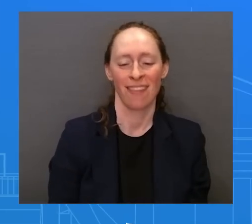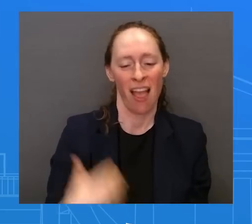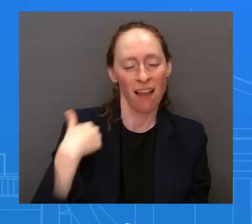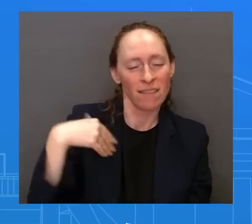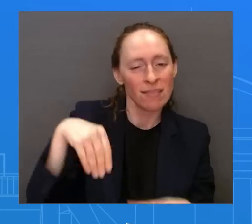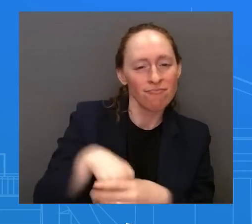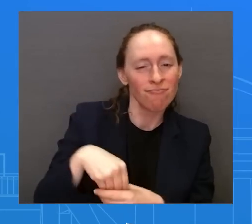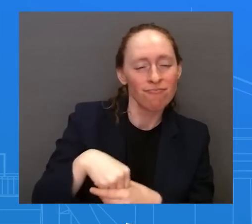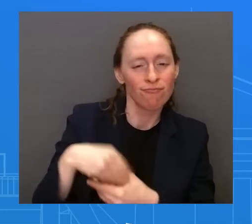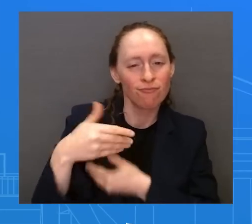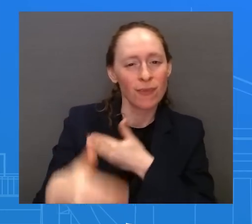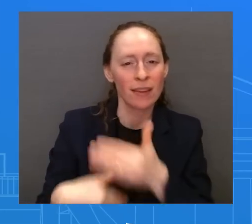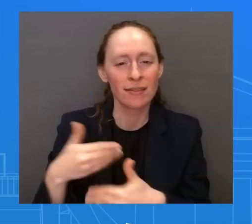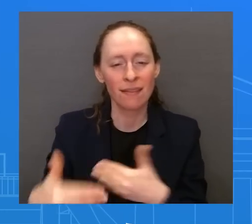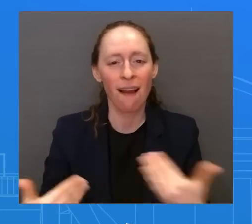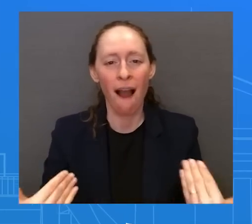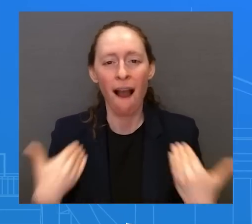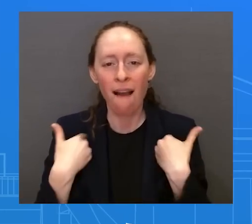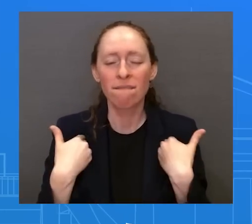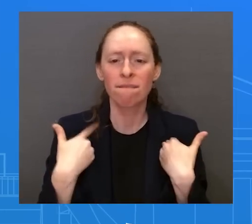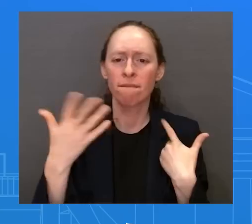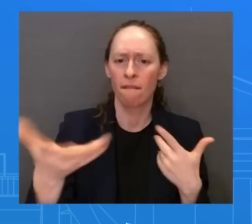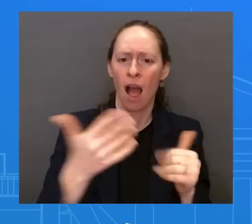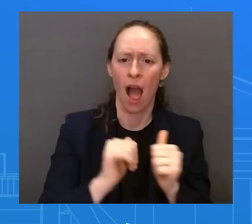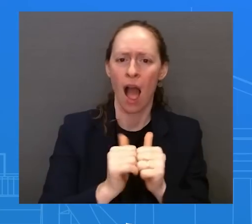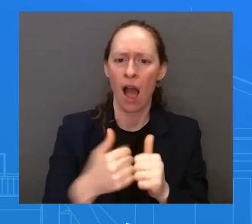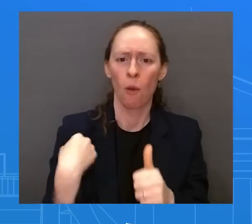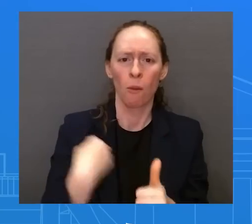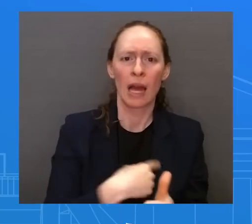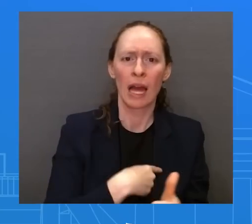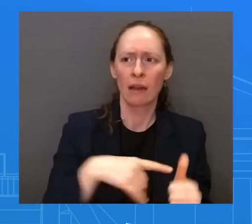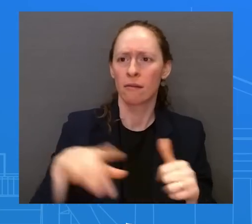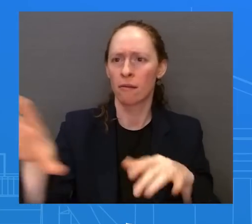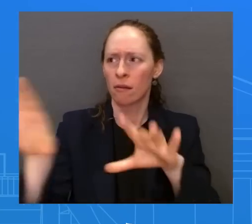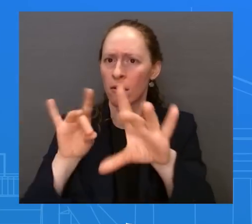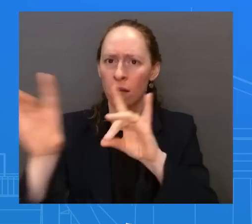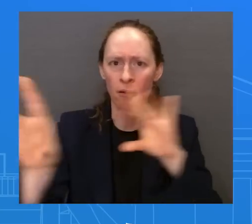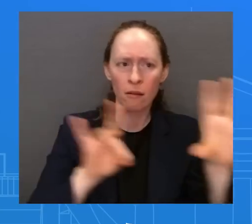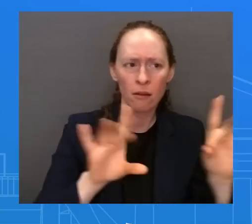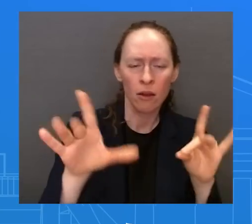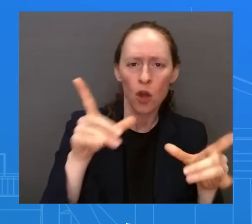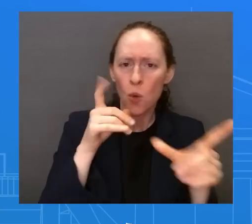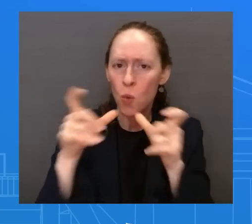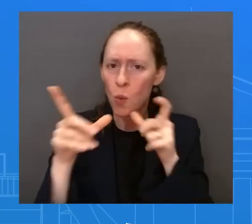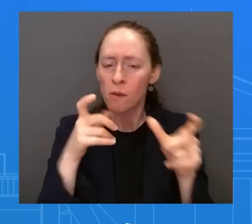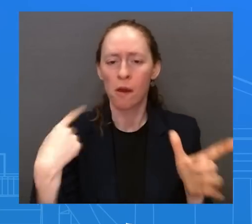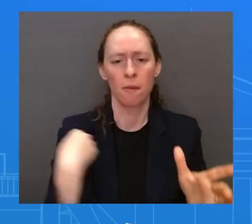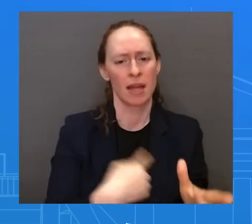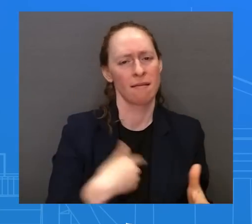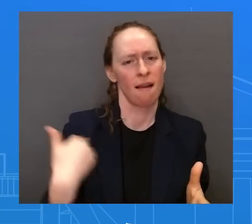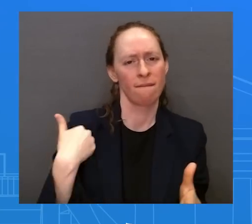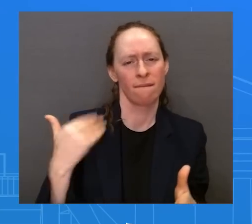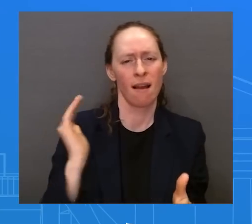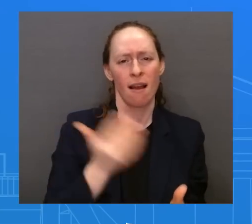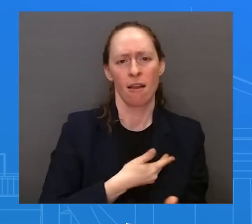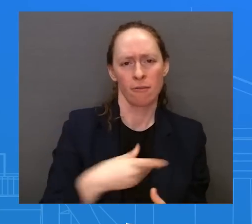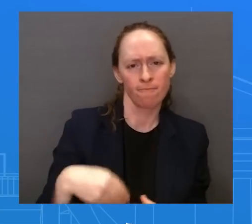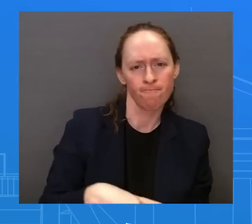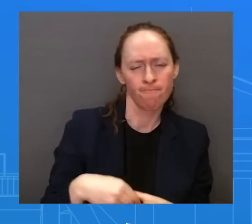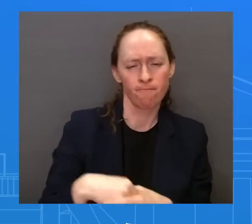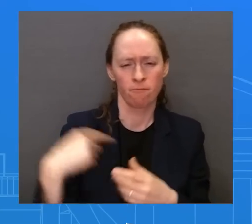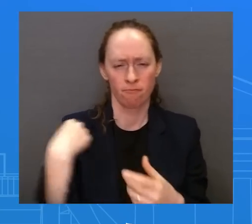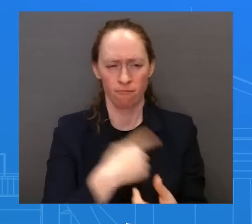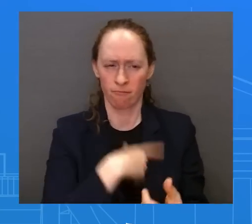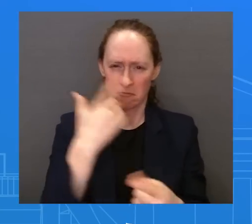candidates important candidates we do this in in a way that uh clearly looking at qualified diverse candidates but I'm just not going to get into